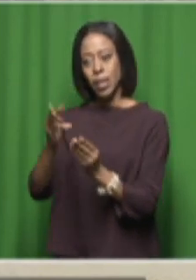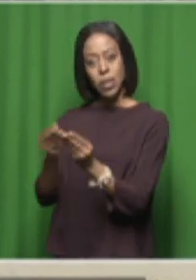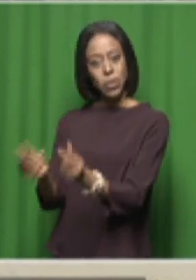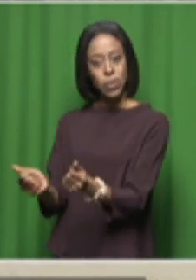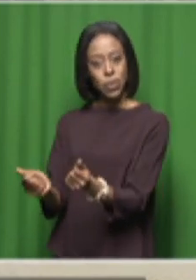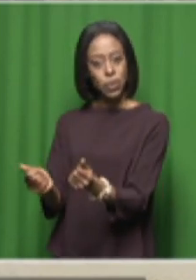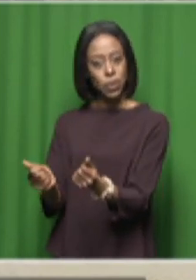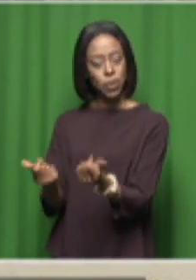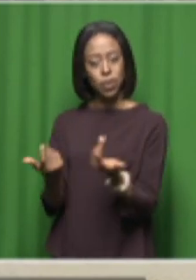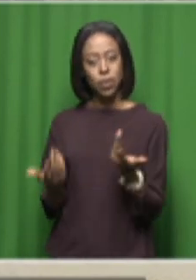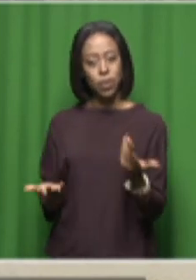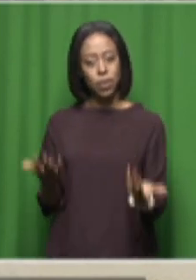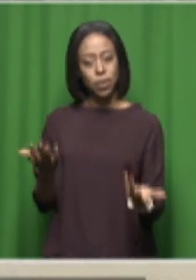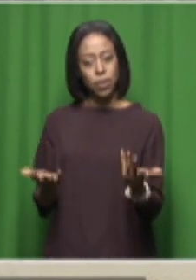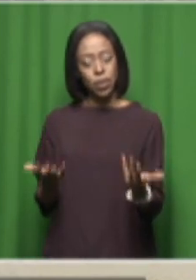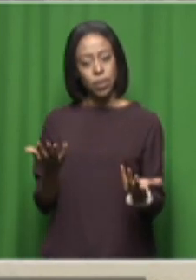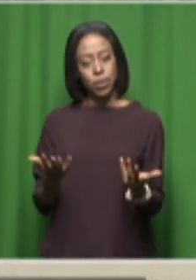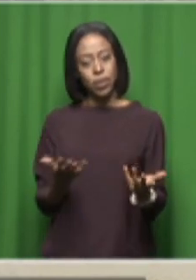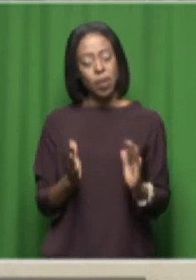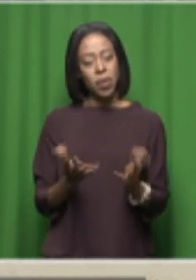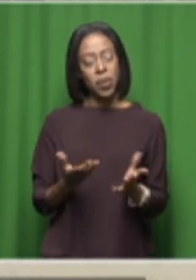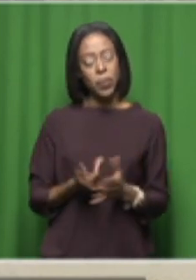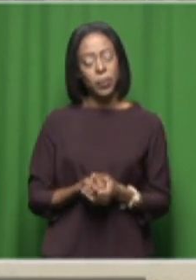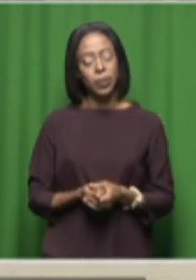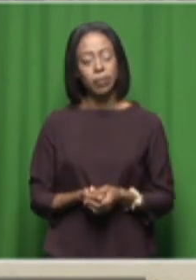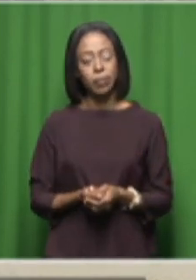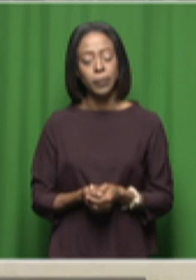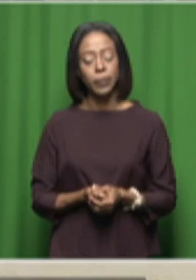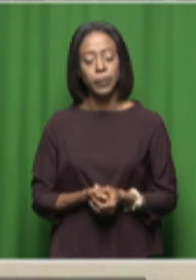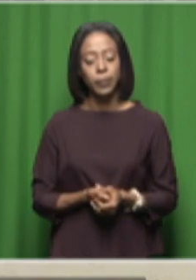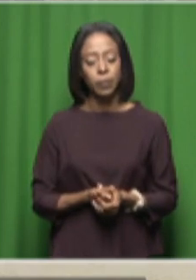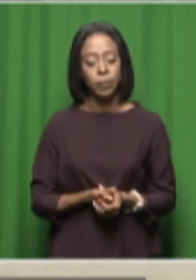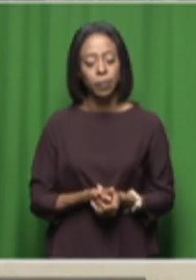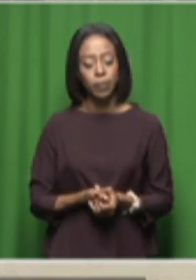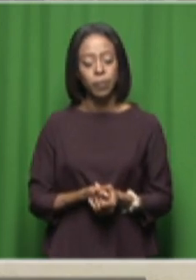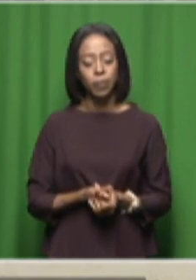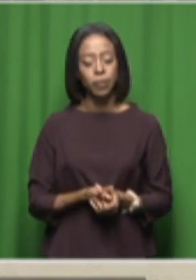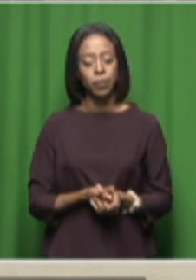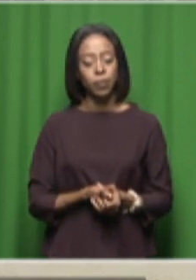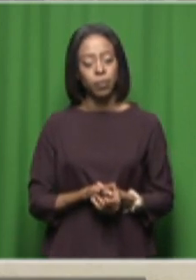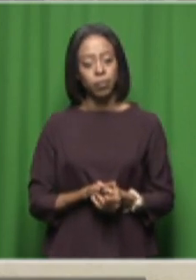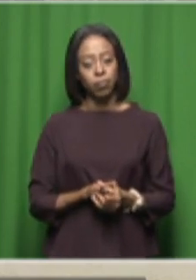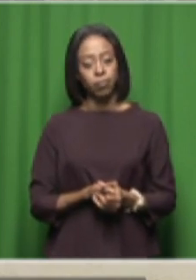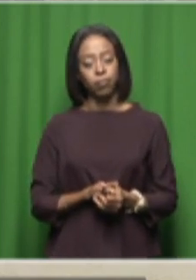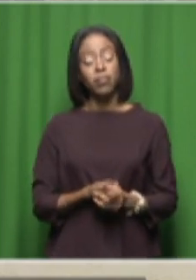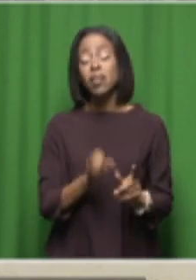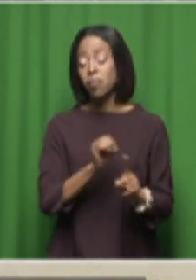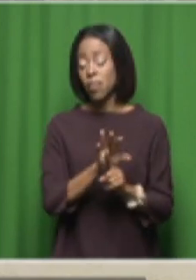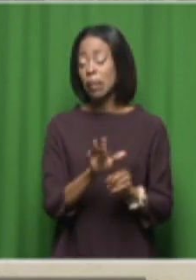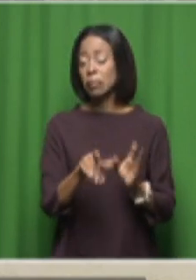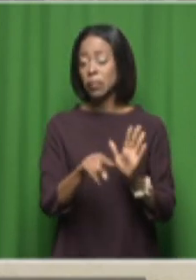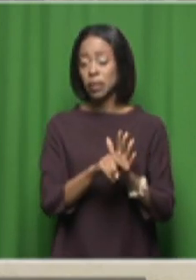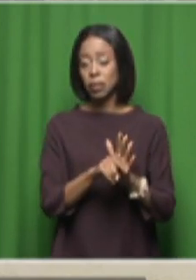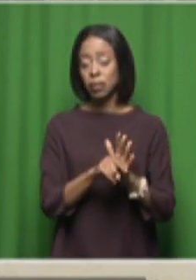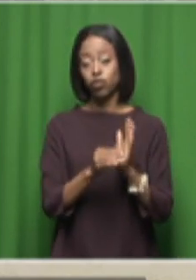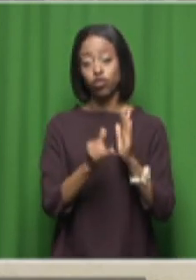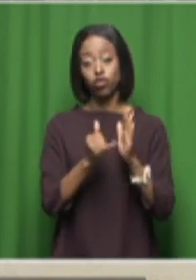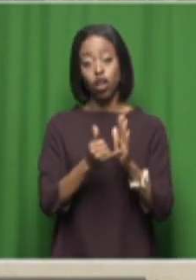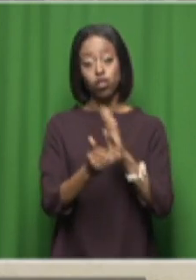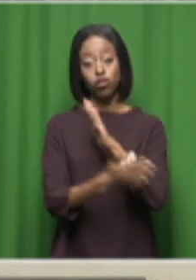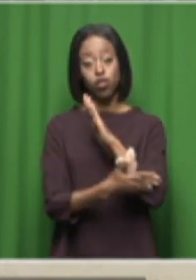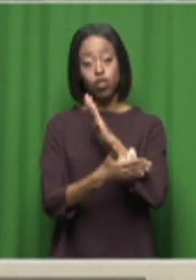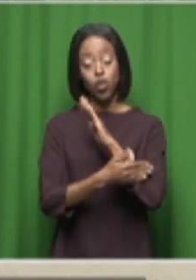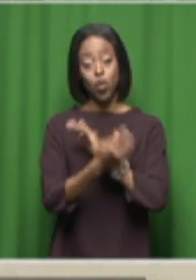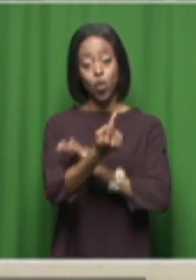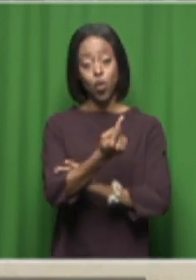actually complete or reach grade 12. It impacts negatively, not only on the country and the whole,